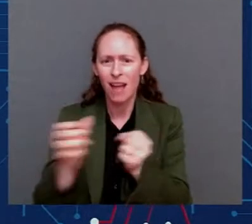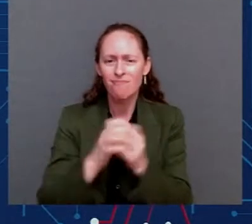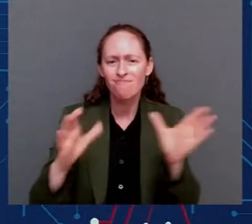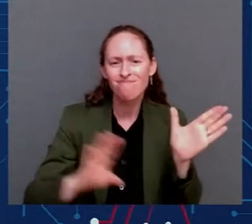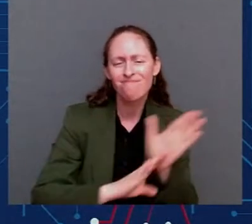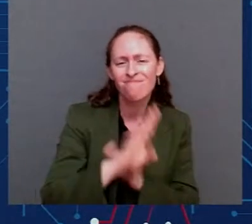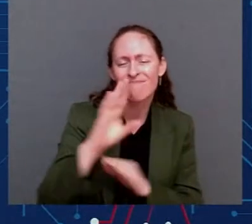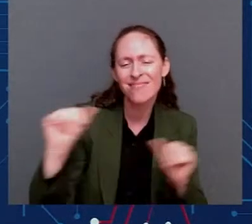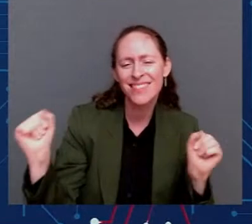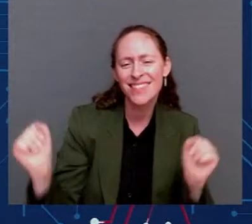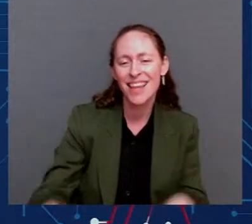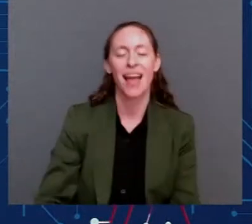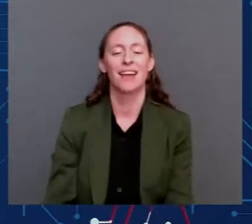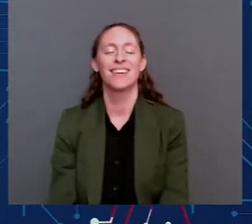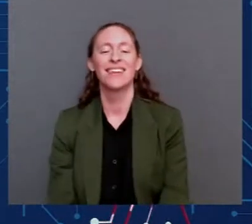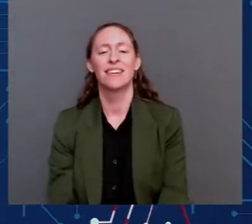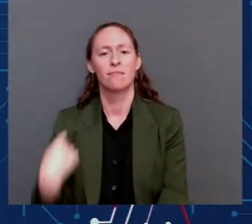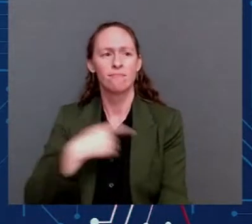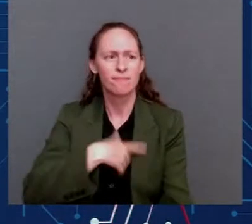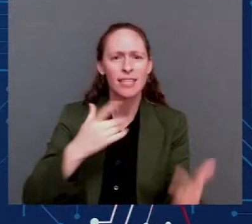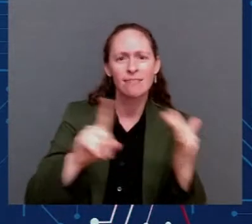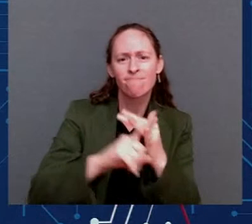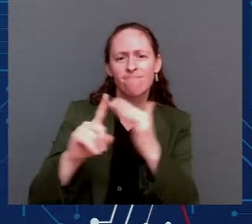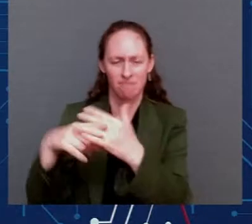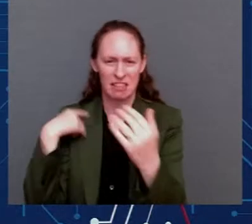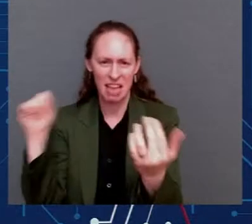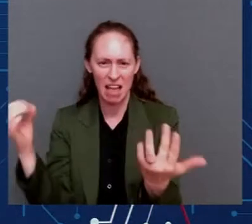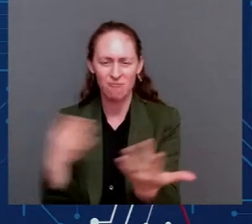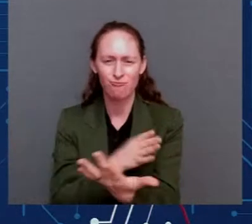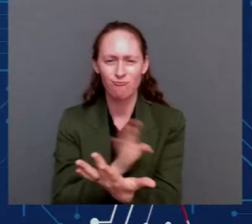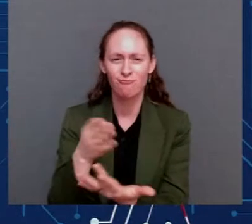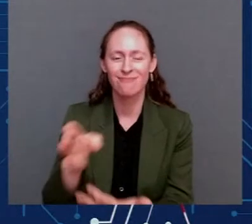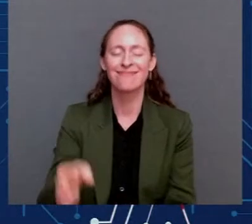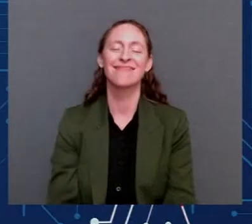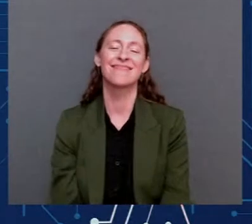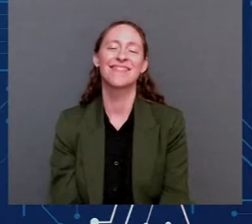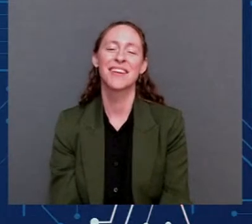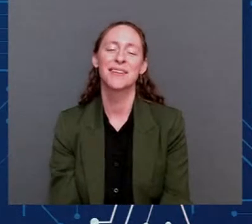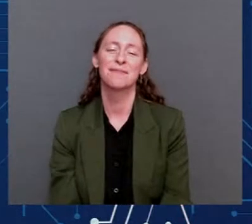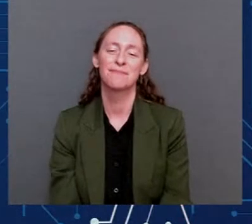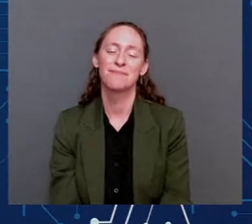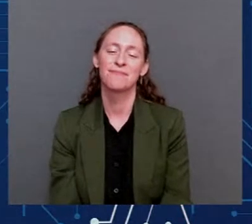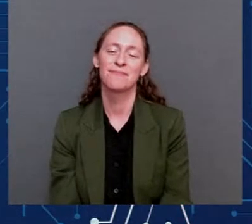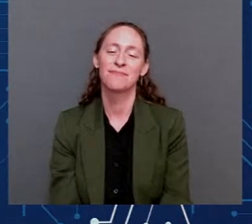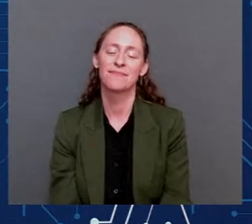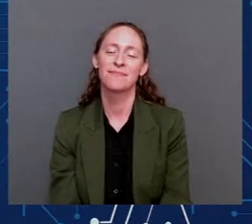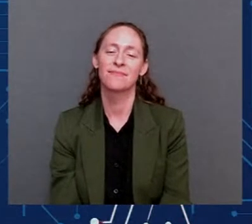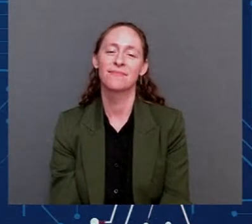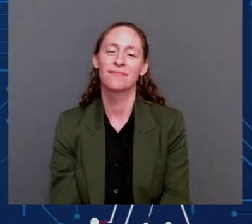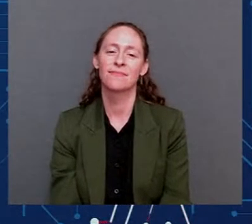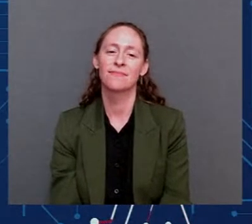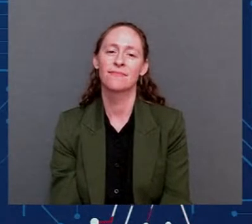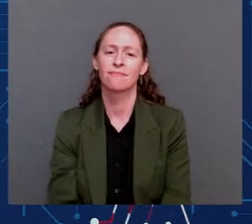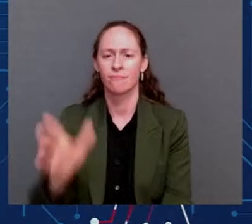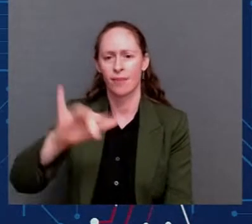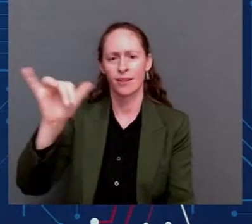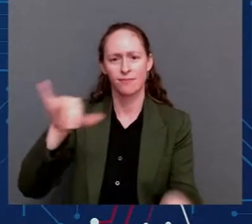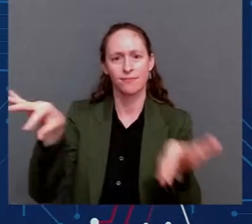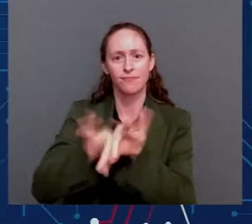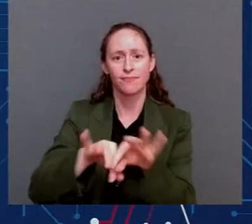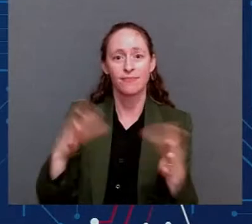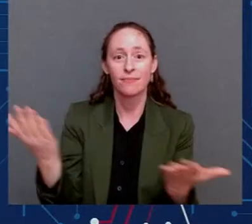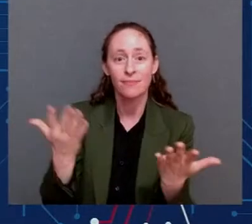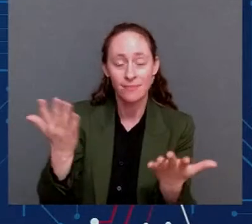manufacturing, support jobs, and critically, it'll bring down everyday costs for American families, giving the supply